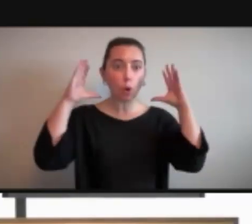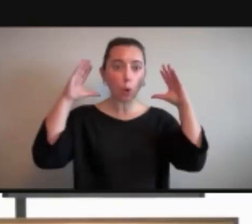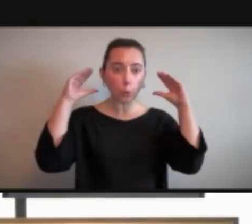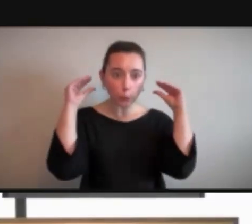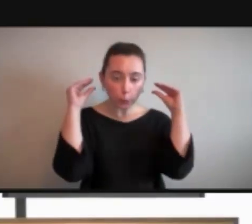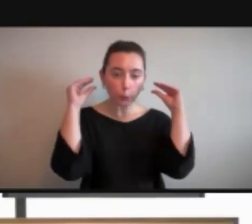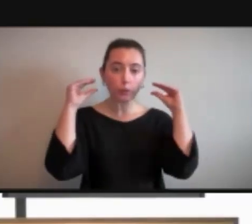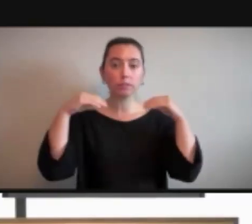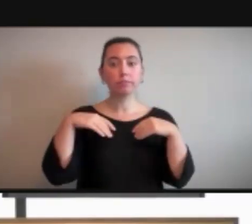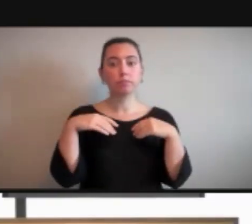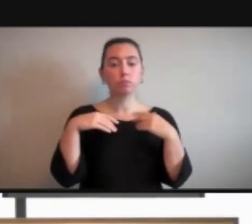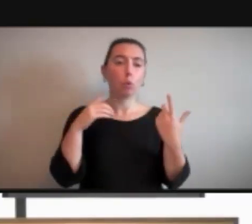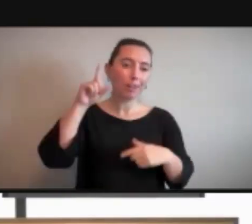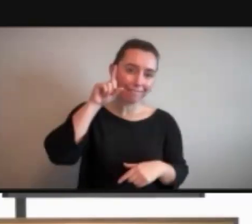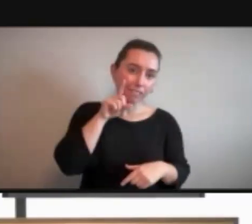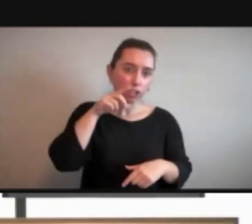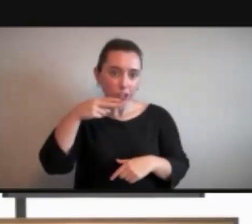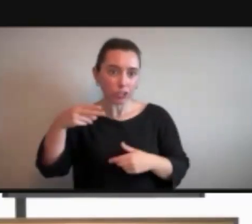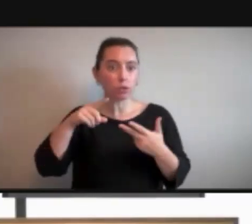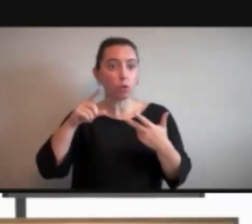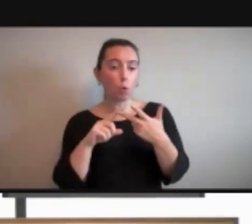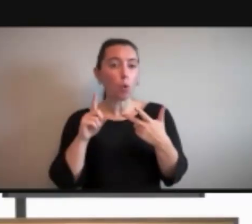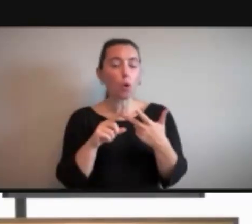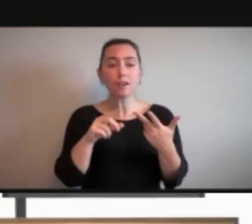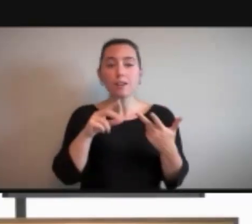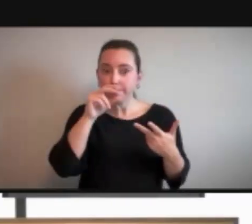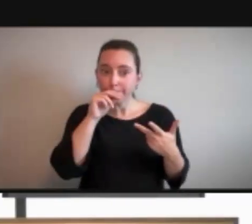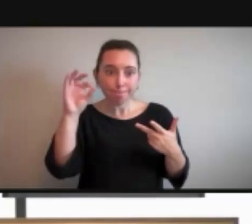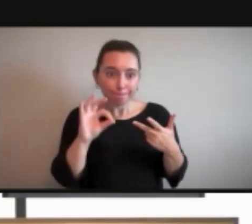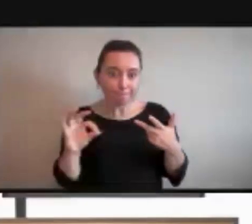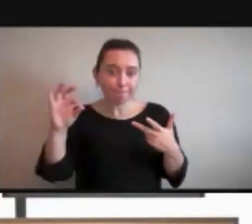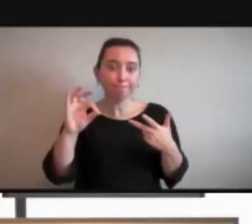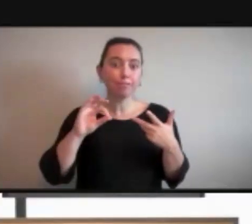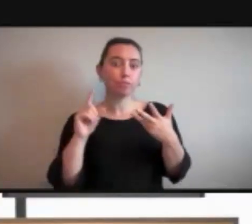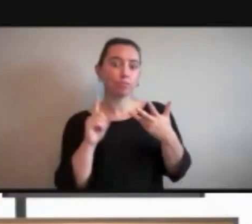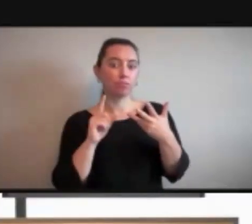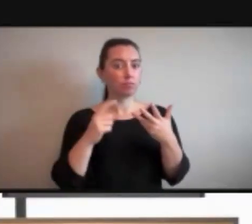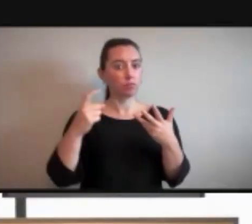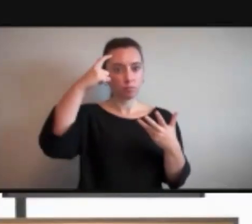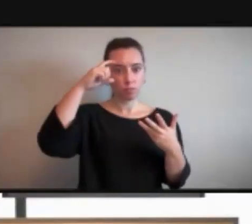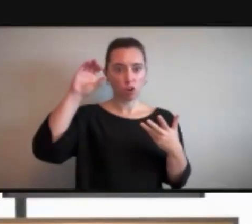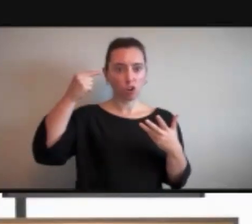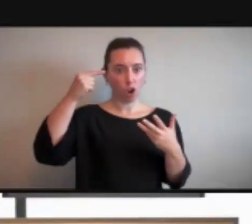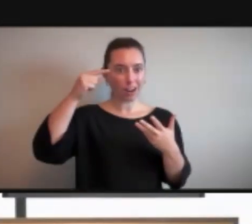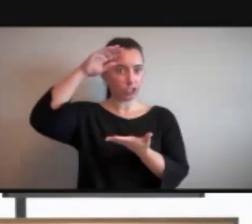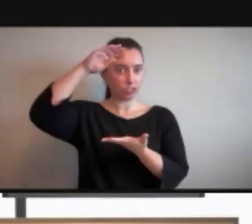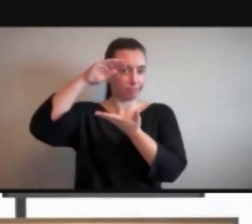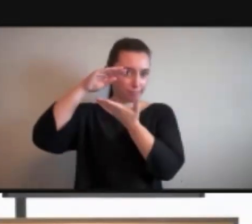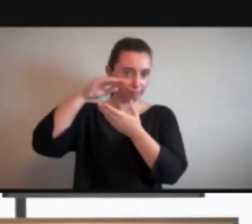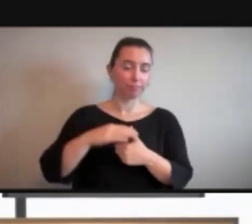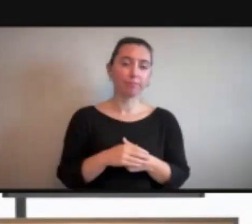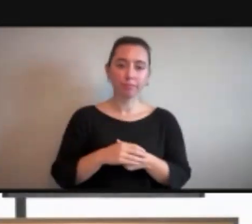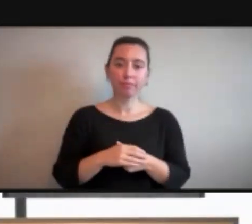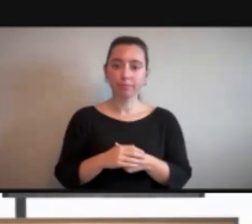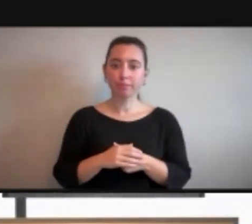or without vocal capability, and secondary usage with limited cognition. So in our view, actually